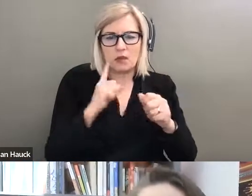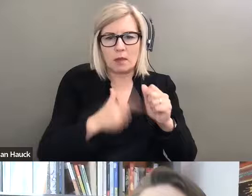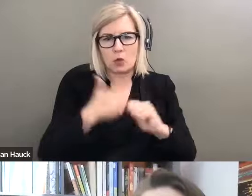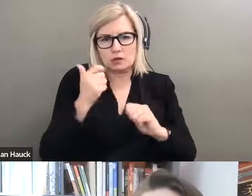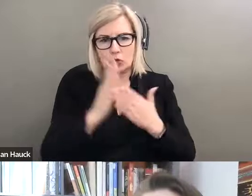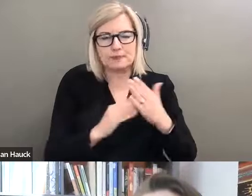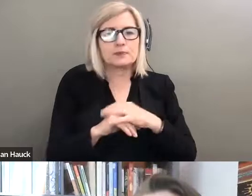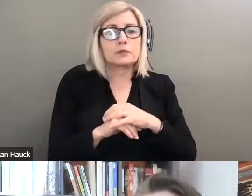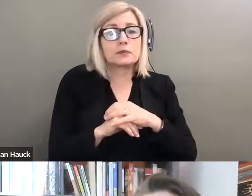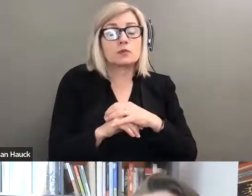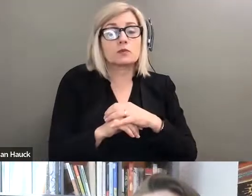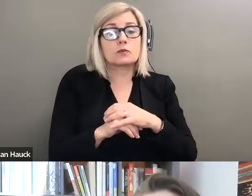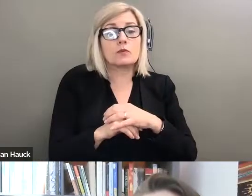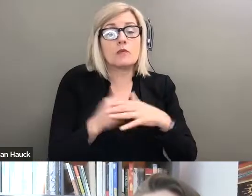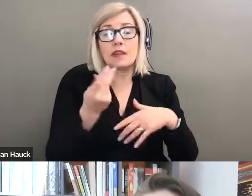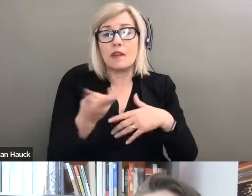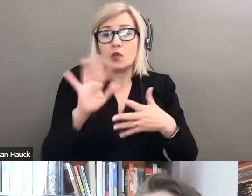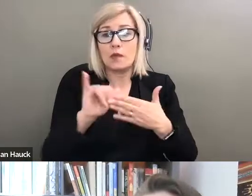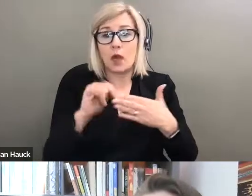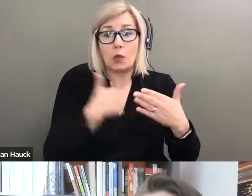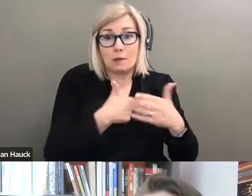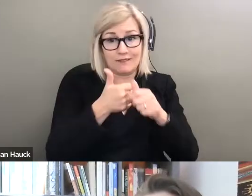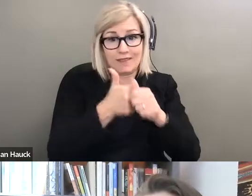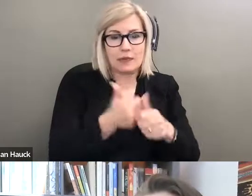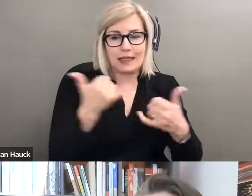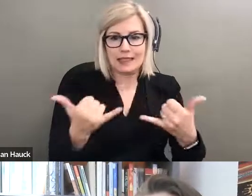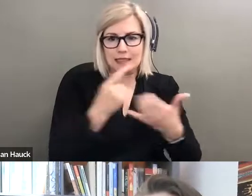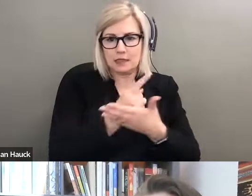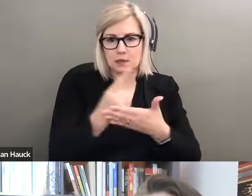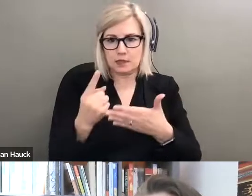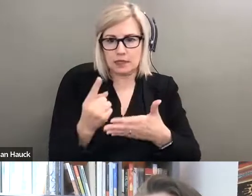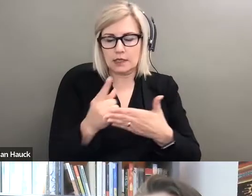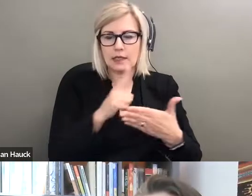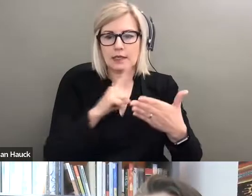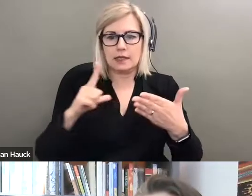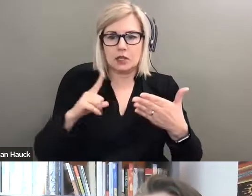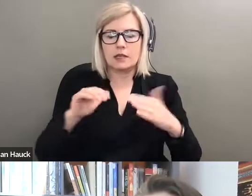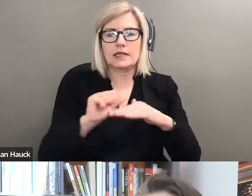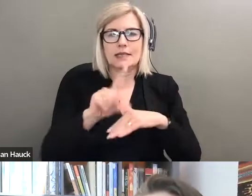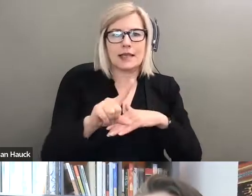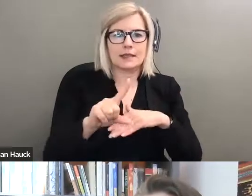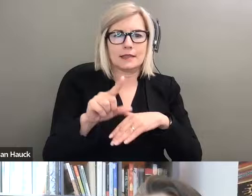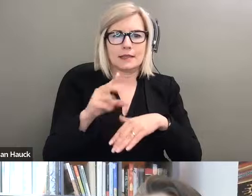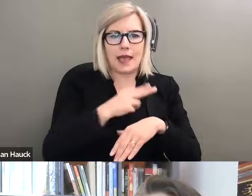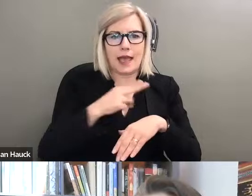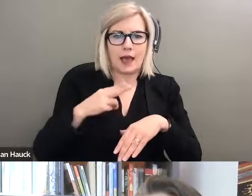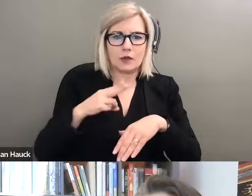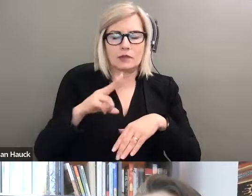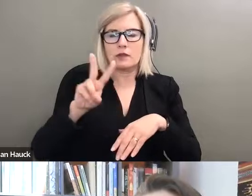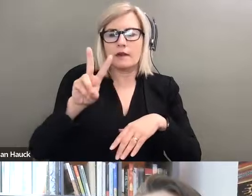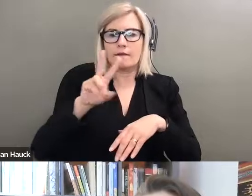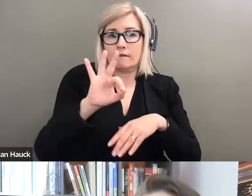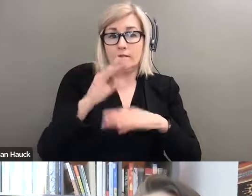And I wanted to note a couple that we've been following. This week, the legislature sent House File